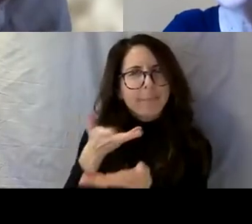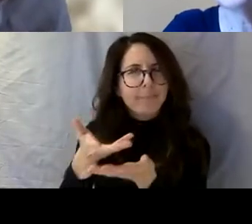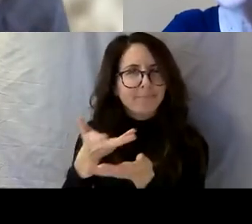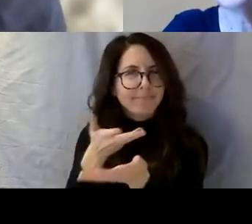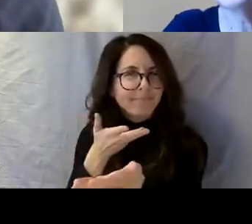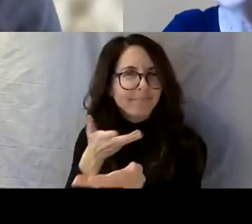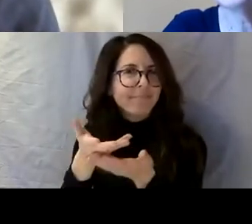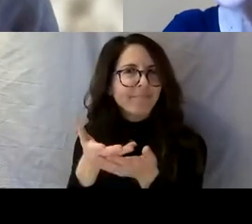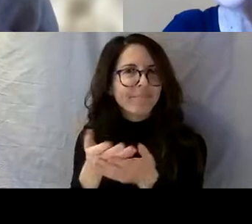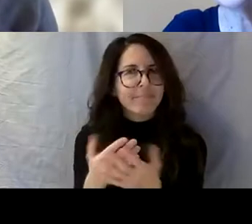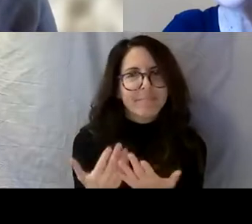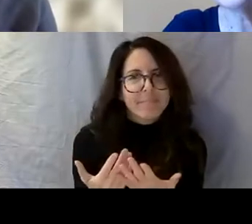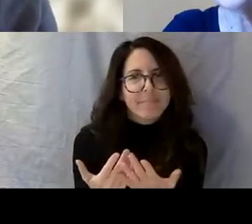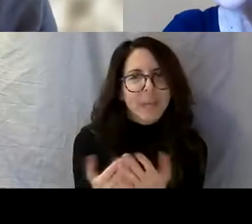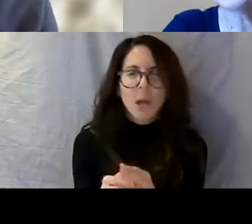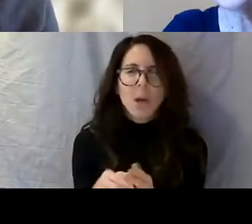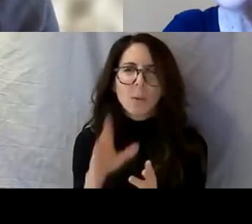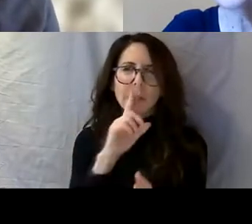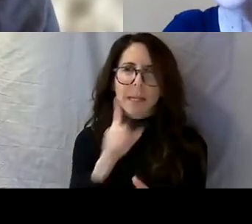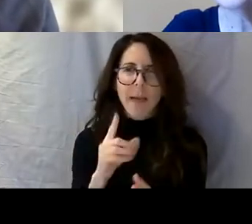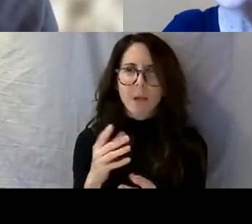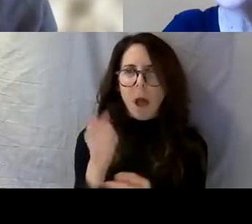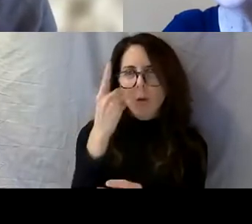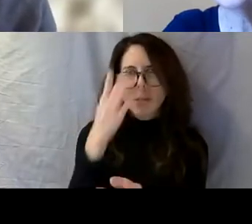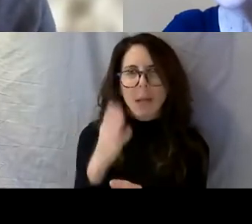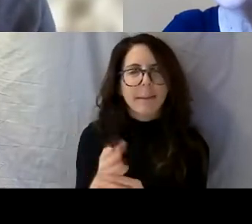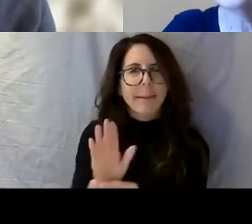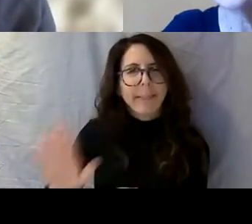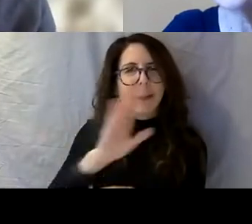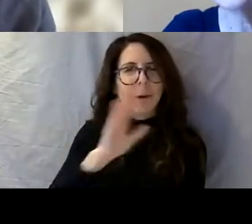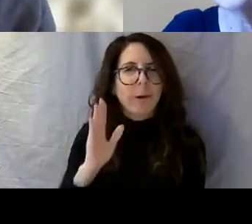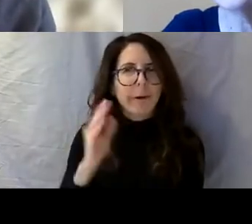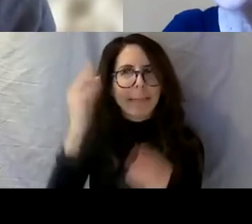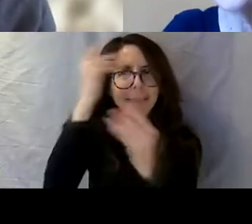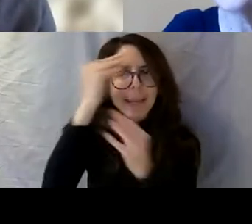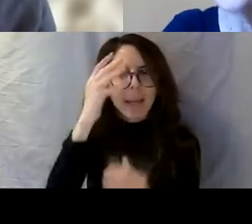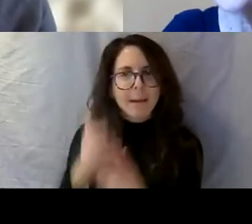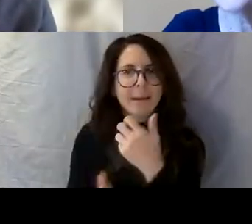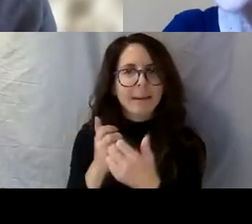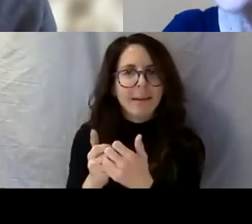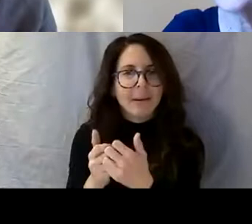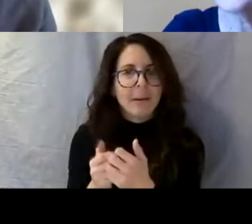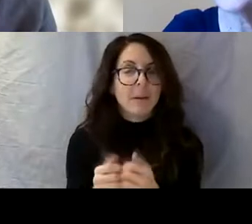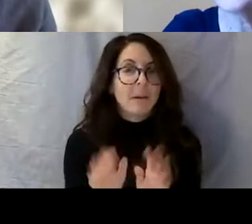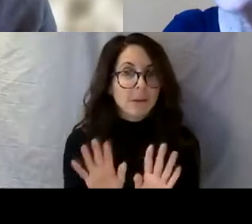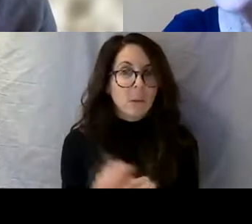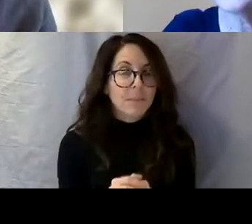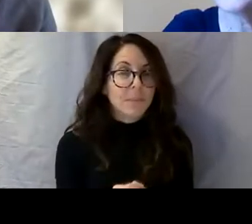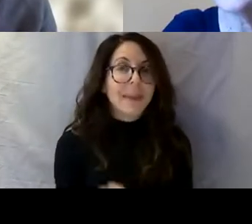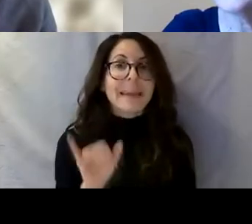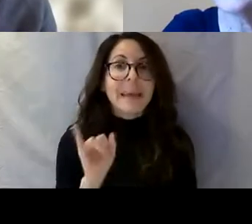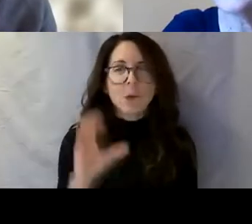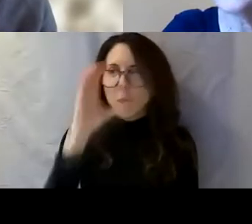need to understand about where our donors are at? So you want to test your thinking about who your supporters and donors are, and maybe look for them in